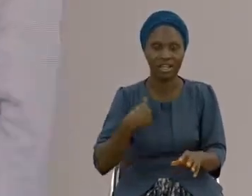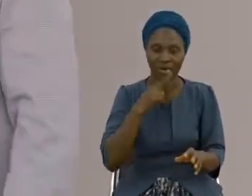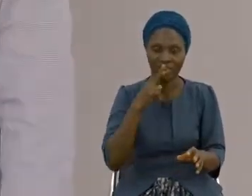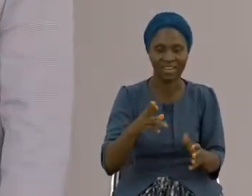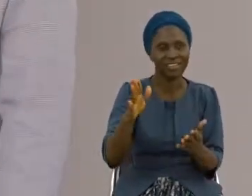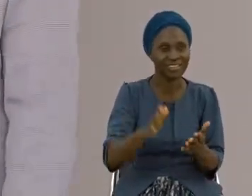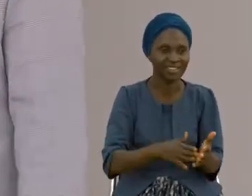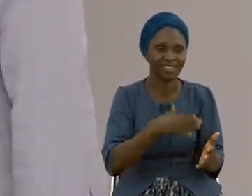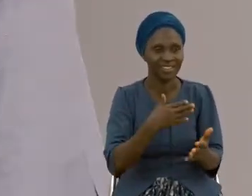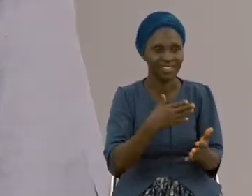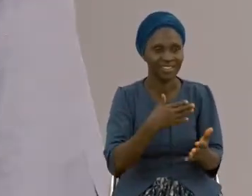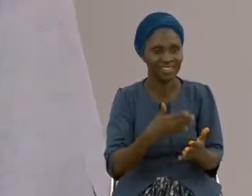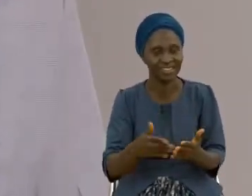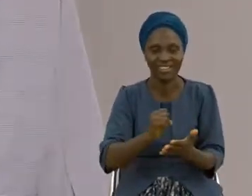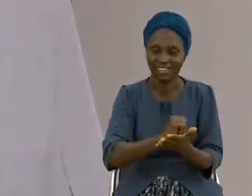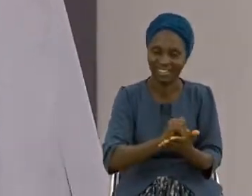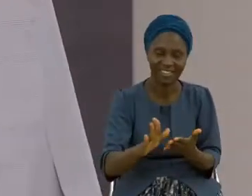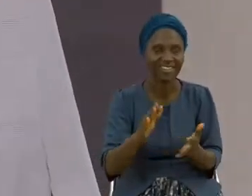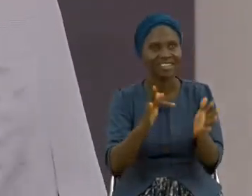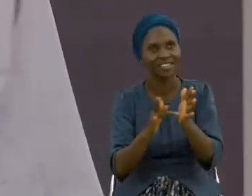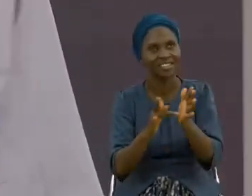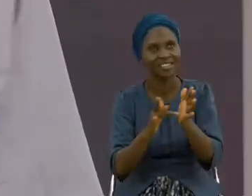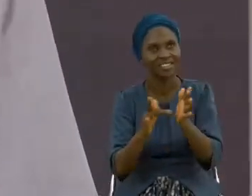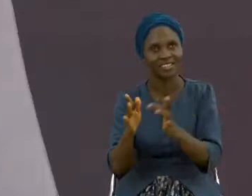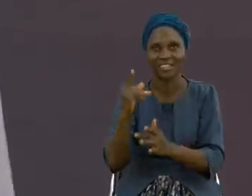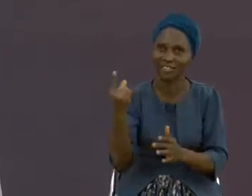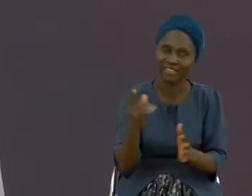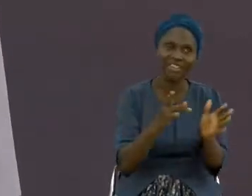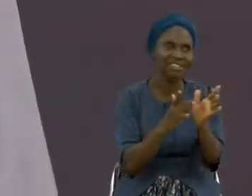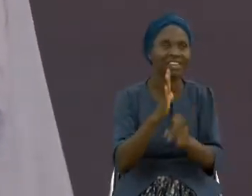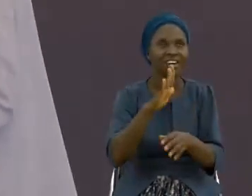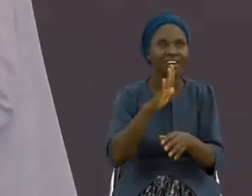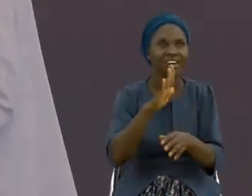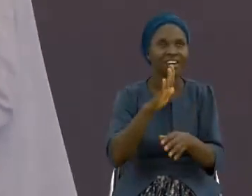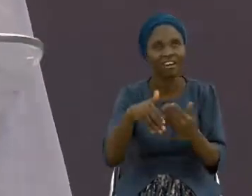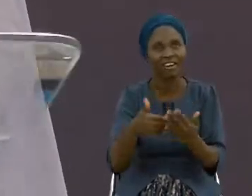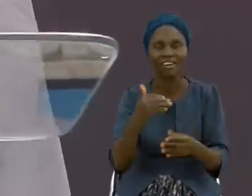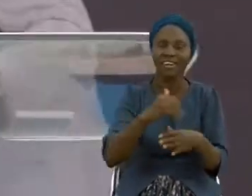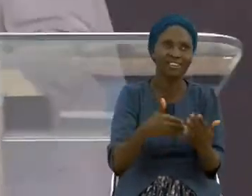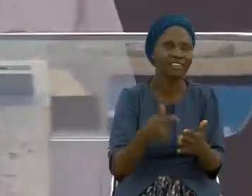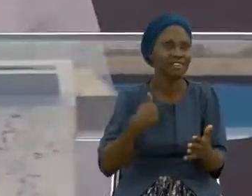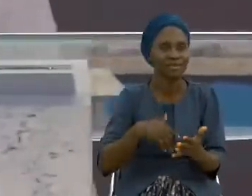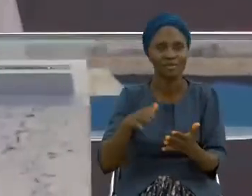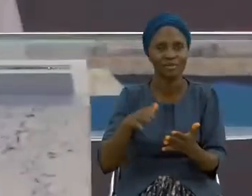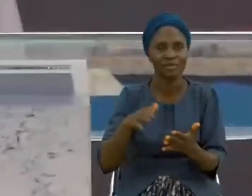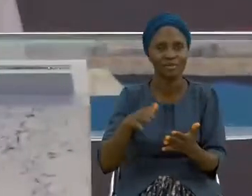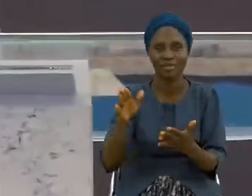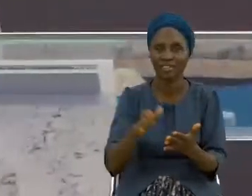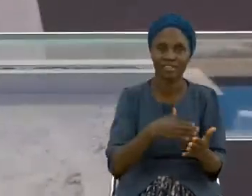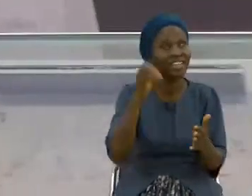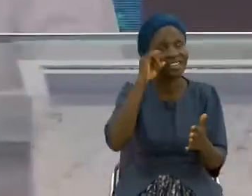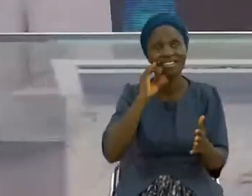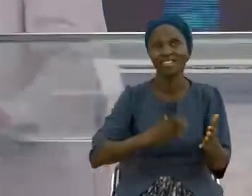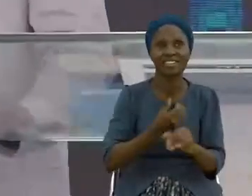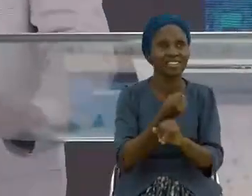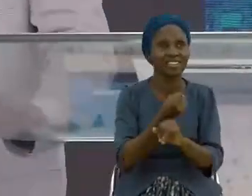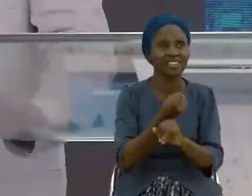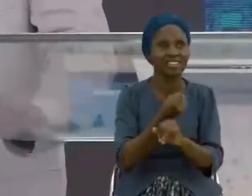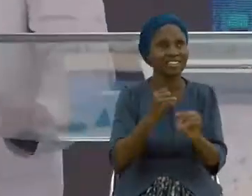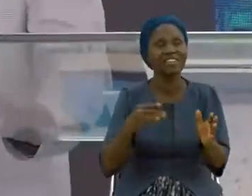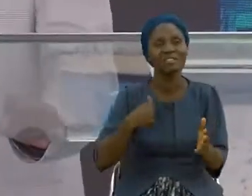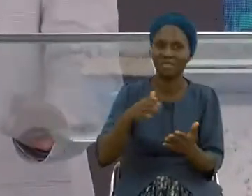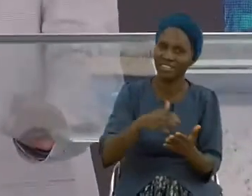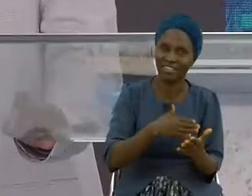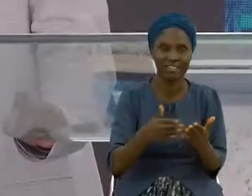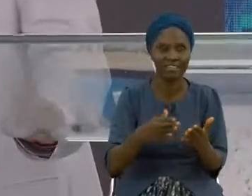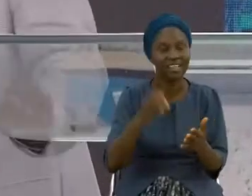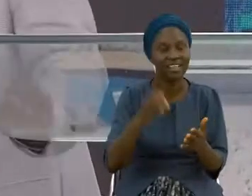in all was saying it's a savior was seen as a gila was saying it's a